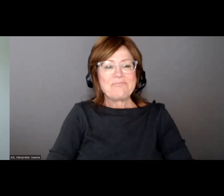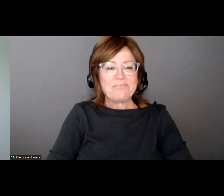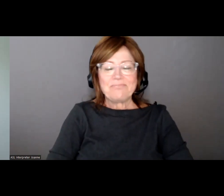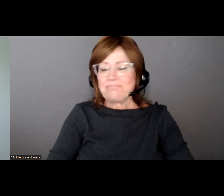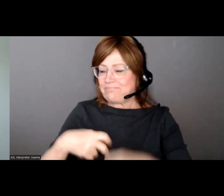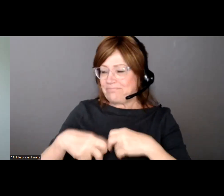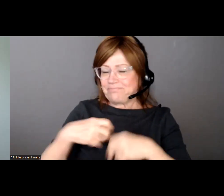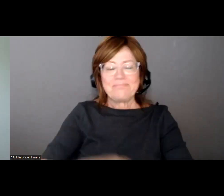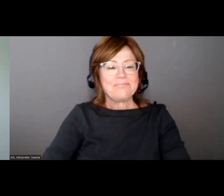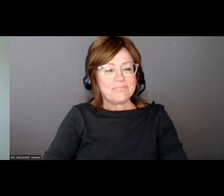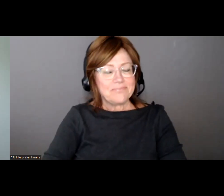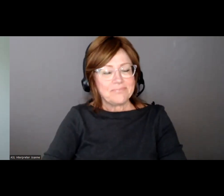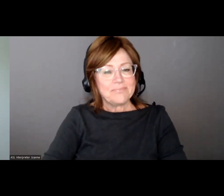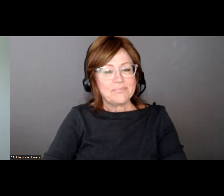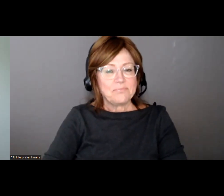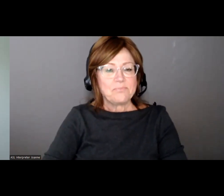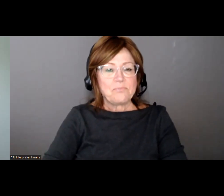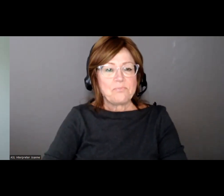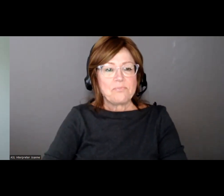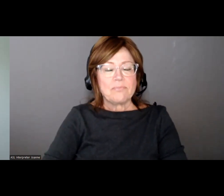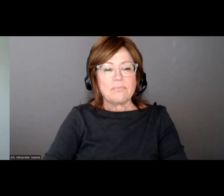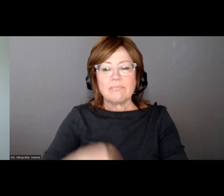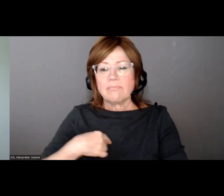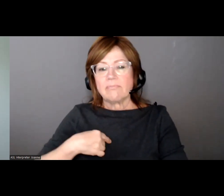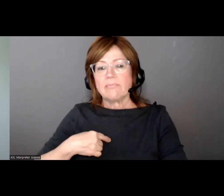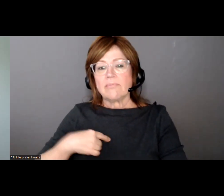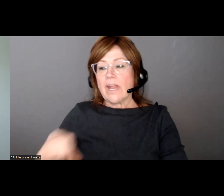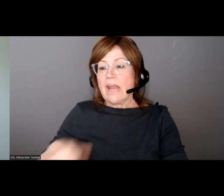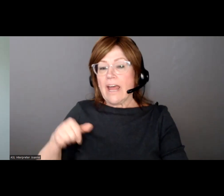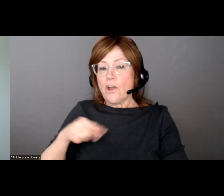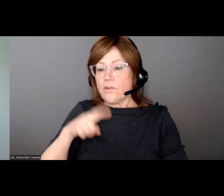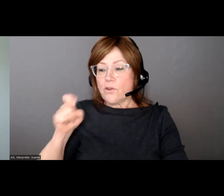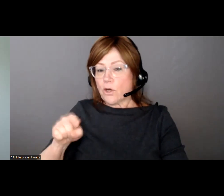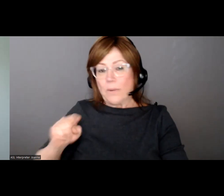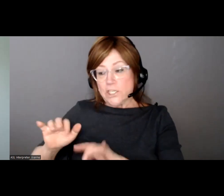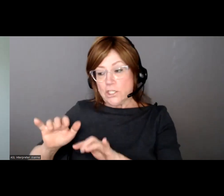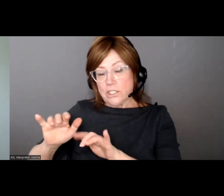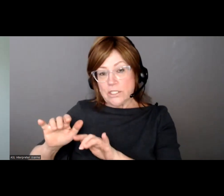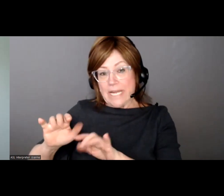problem. I'm just reading some more questions in the chat.